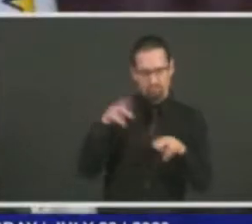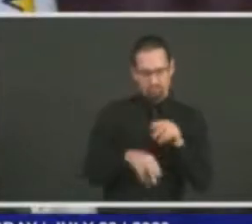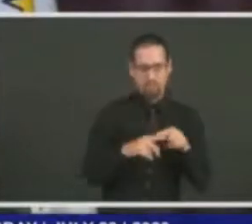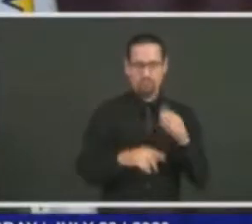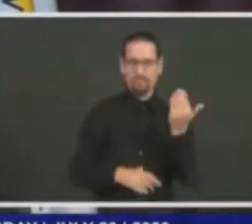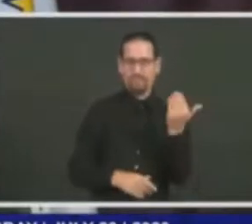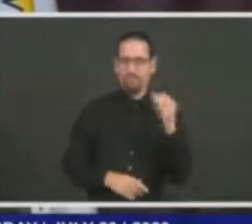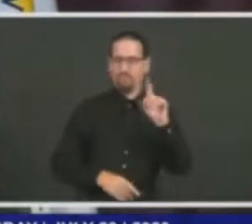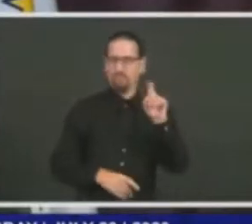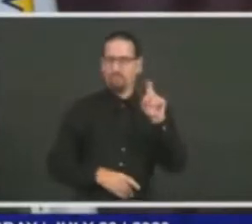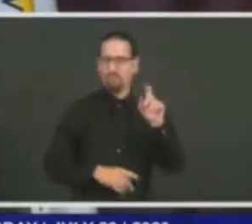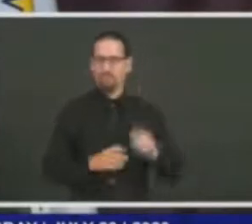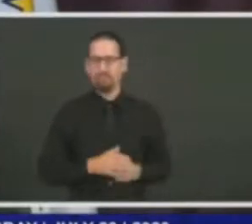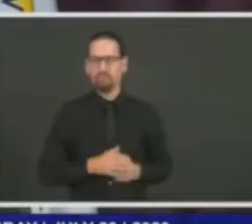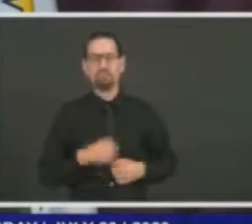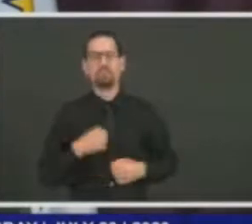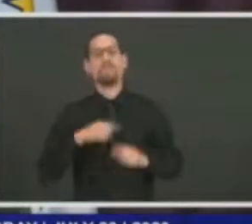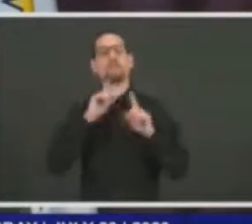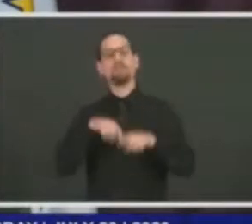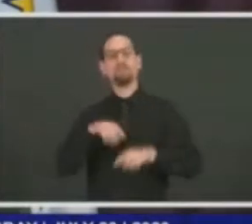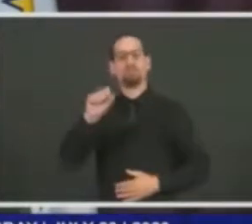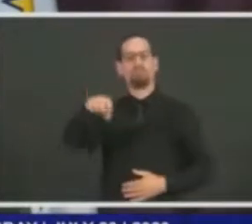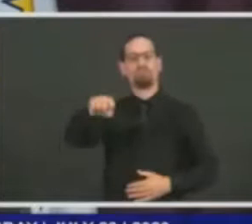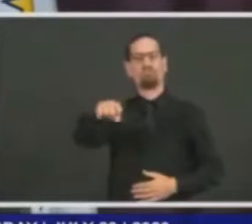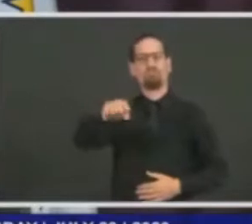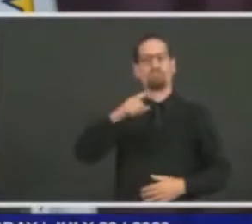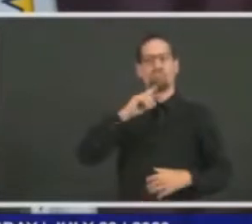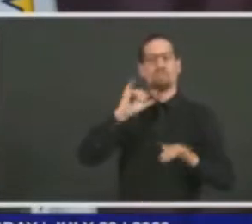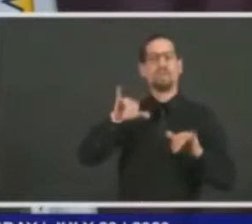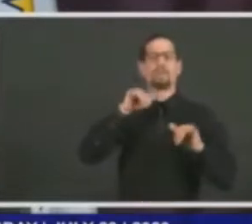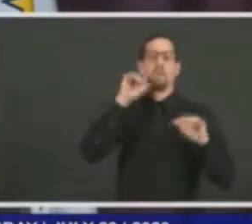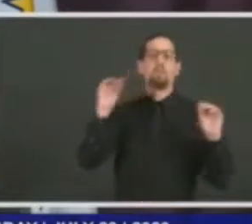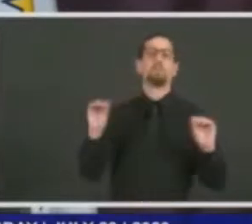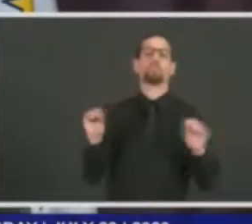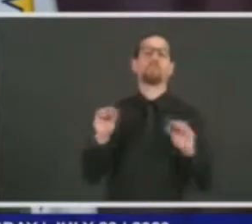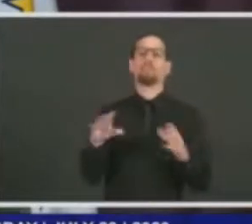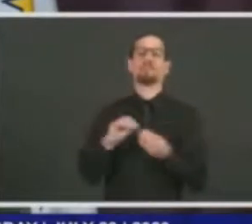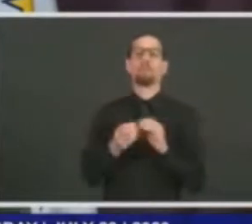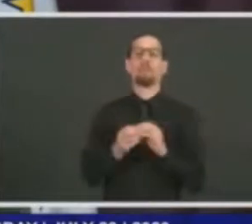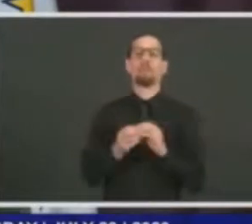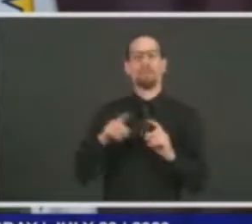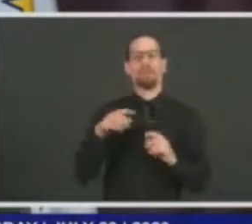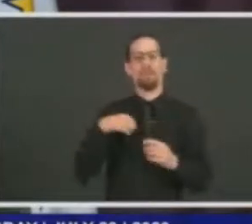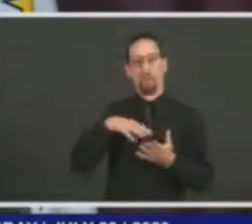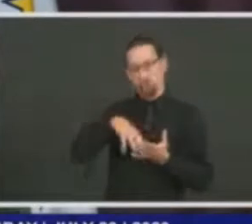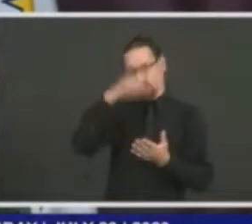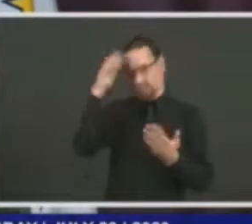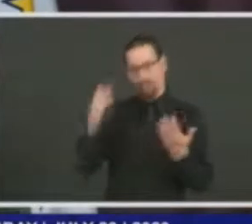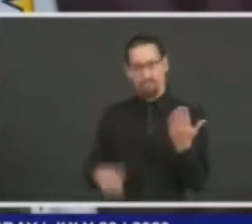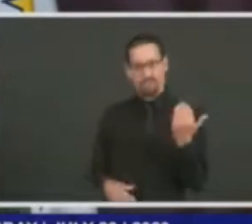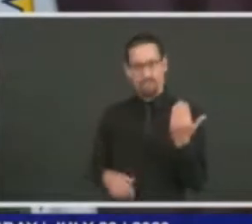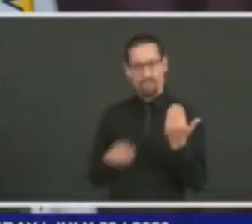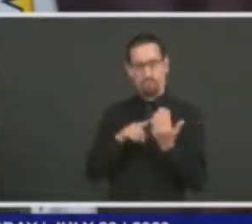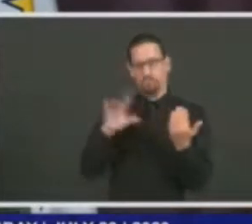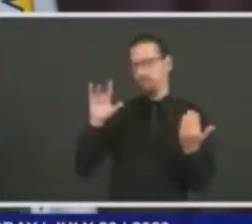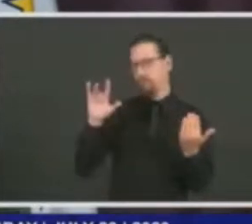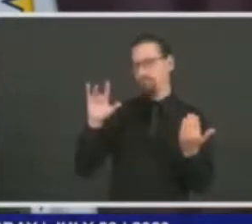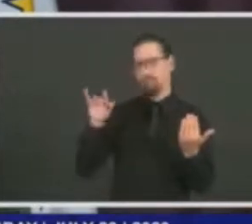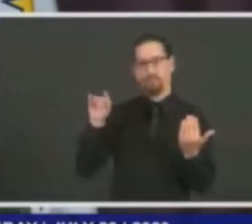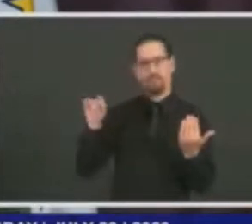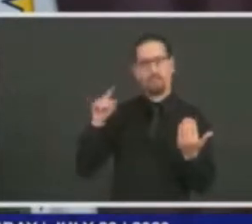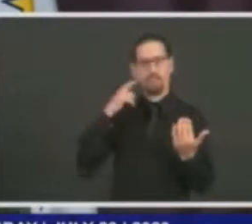signaling. You know, there's no magic number, but we learned when we went from 15 to 25, we started to see